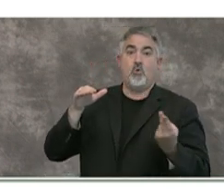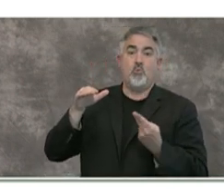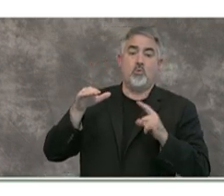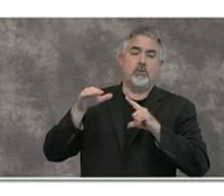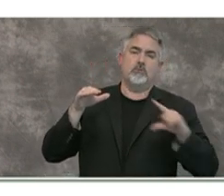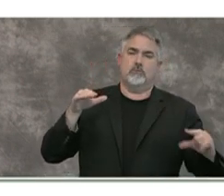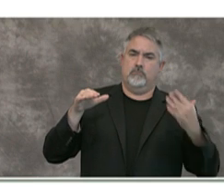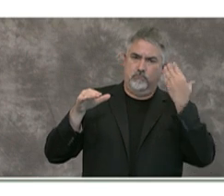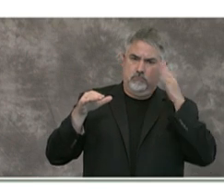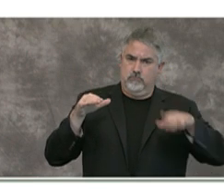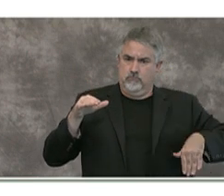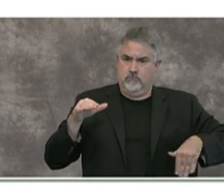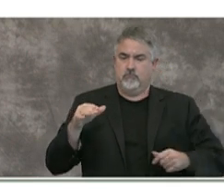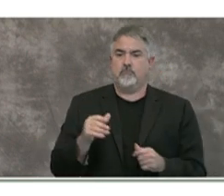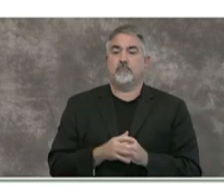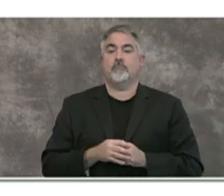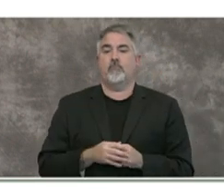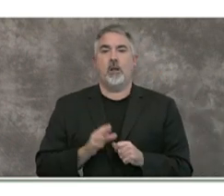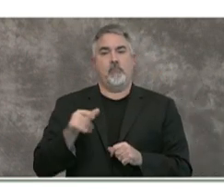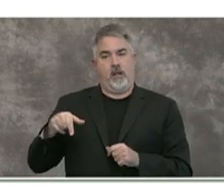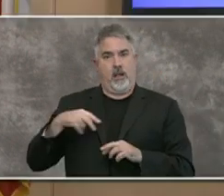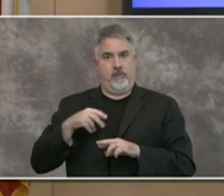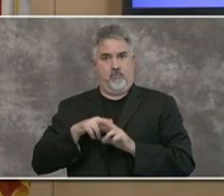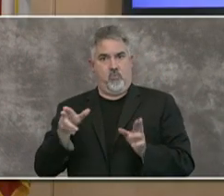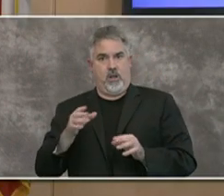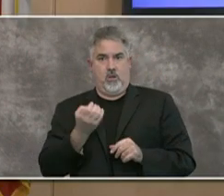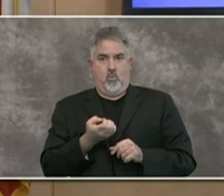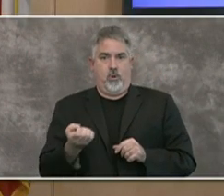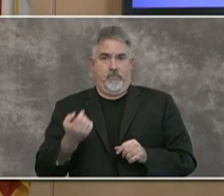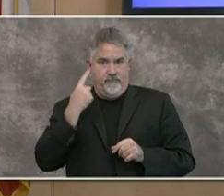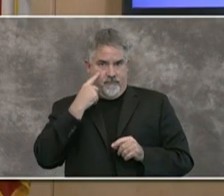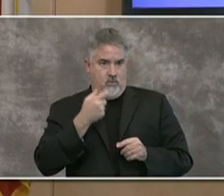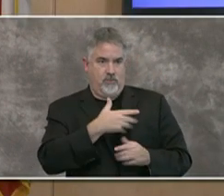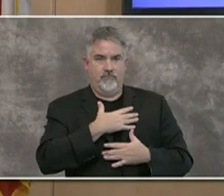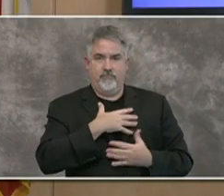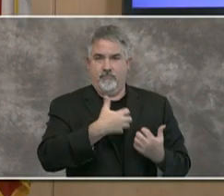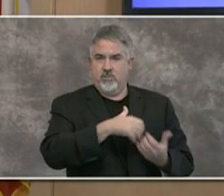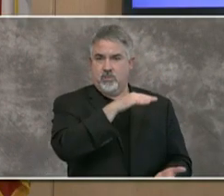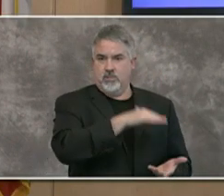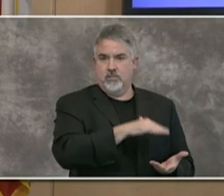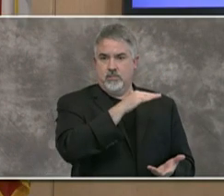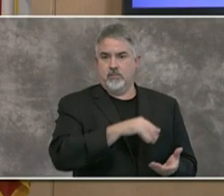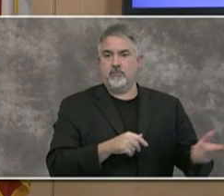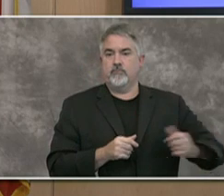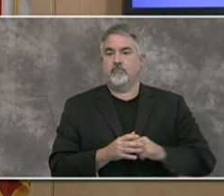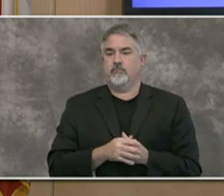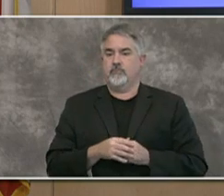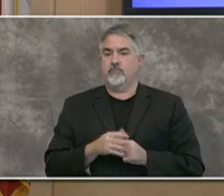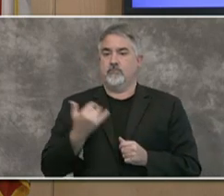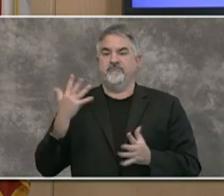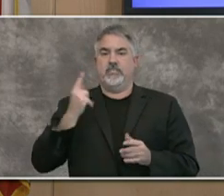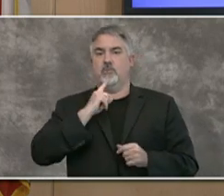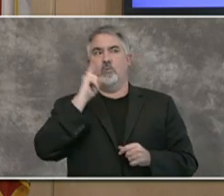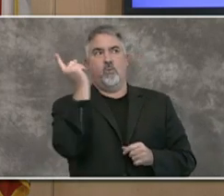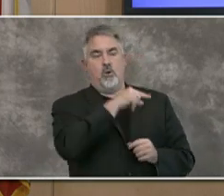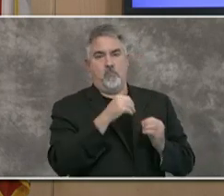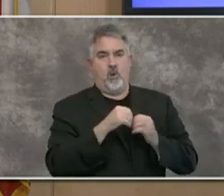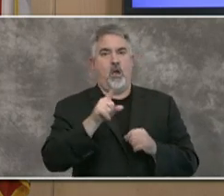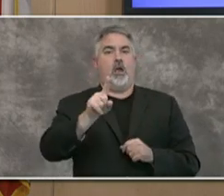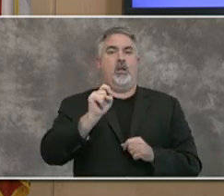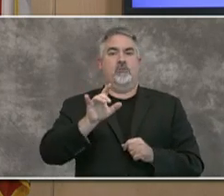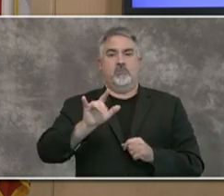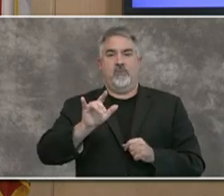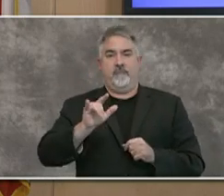to deploy. And again, we are awaiting arrival of the 125 we have ordered, and we are awaiting an update from the state of California